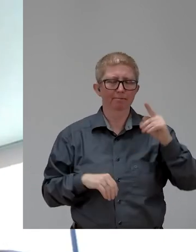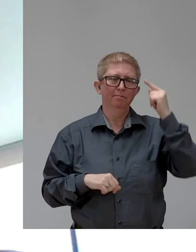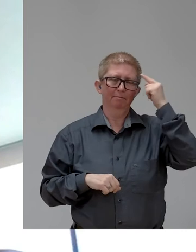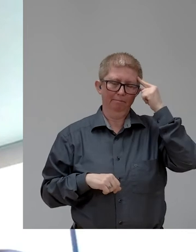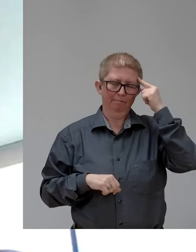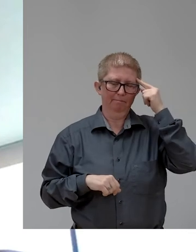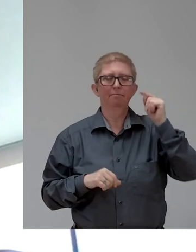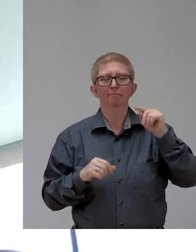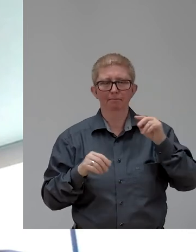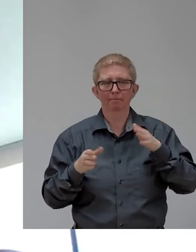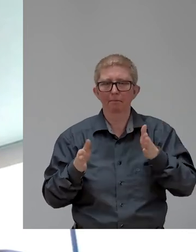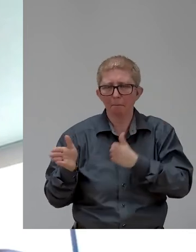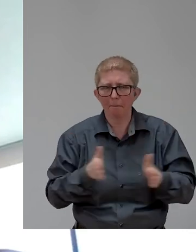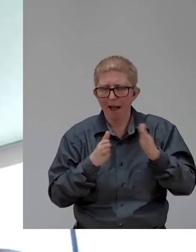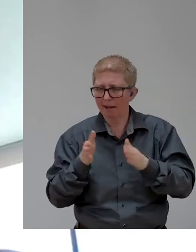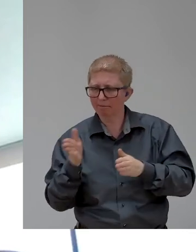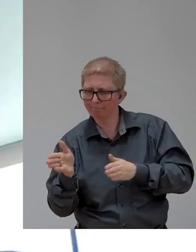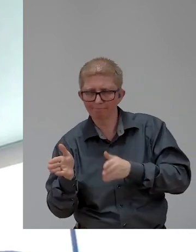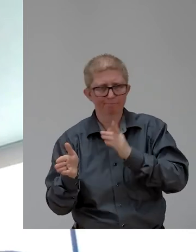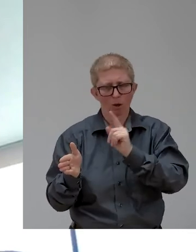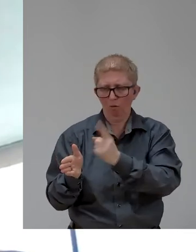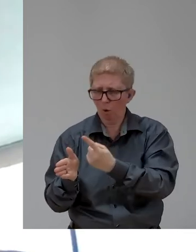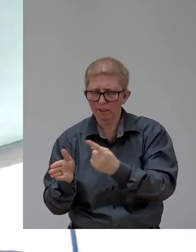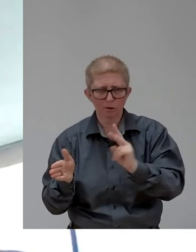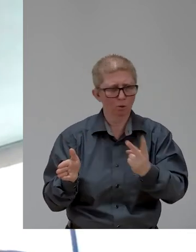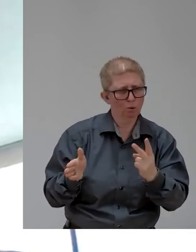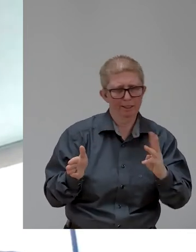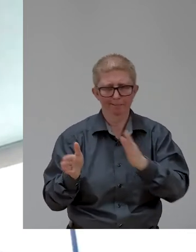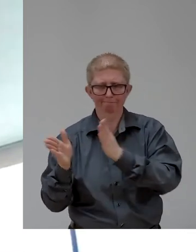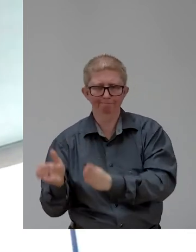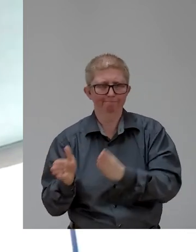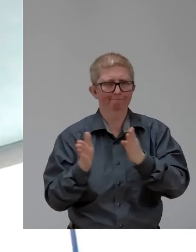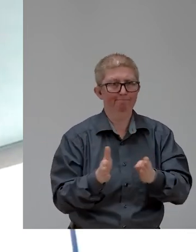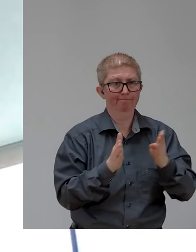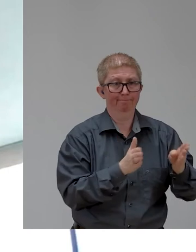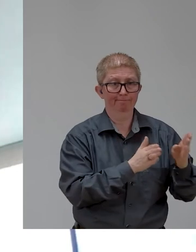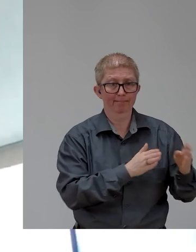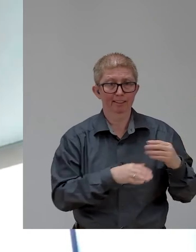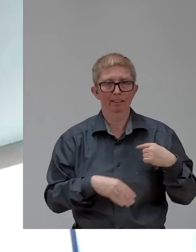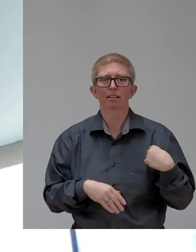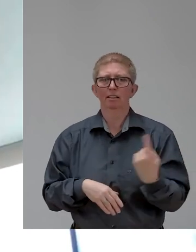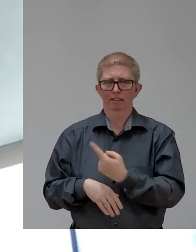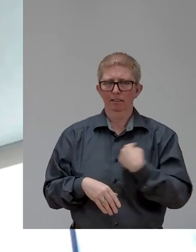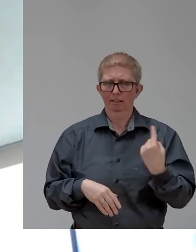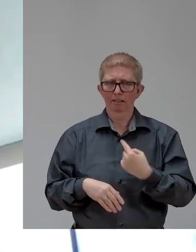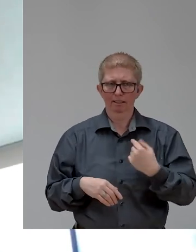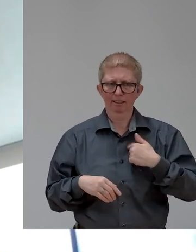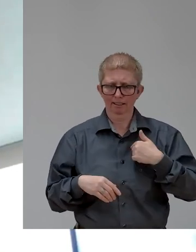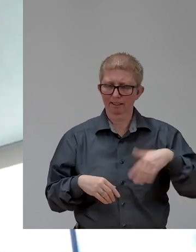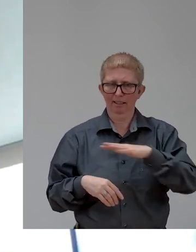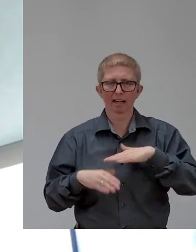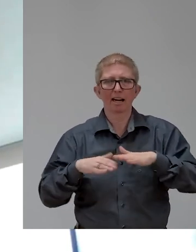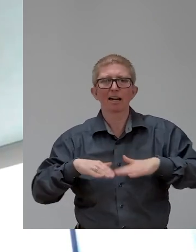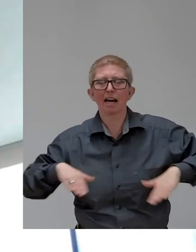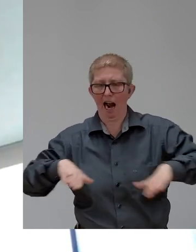I think we made a smart move as a grant-making institution. We have integrated the collaboration of, for